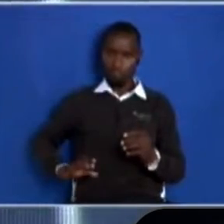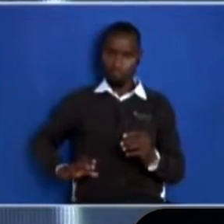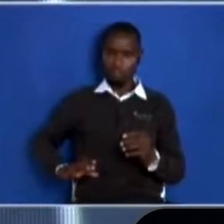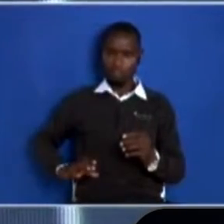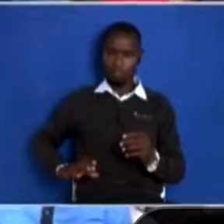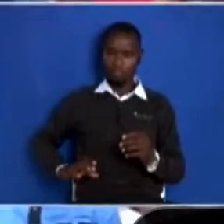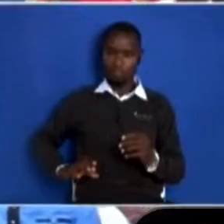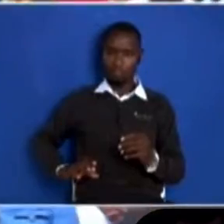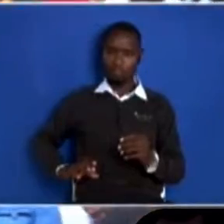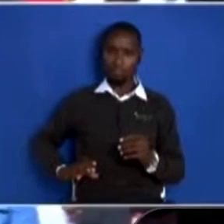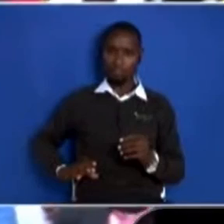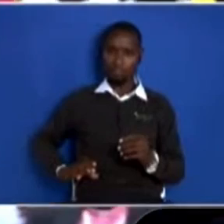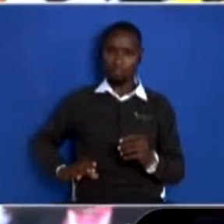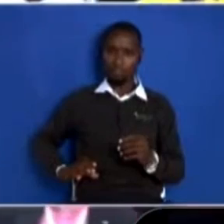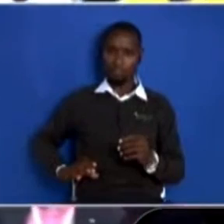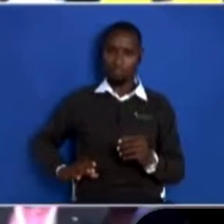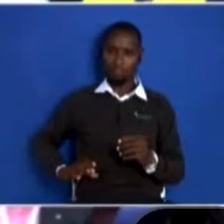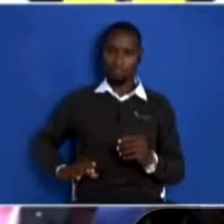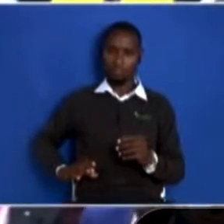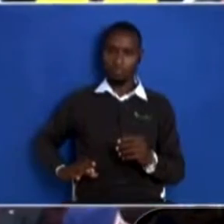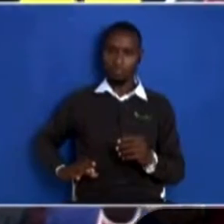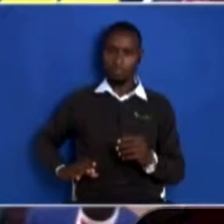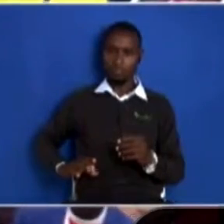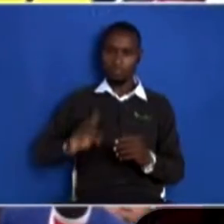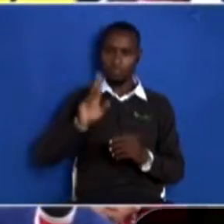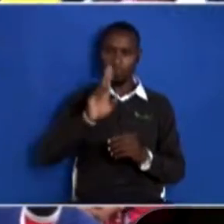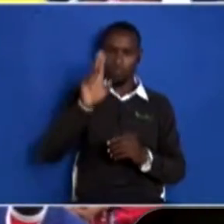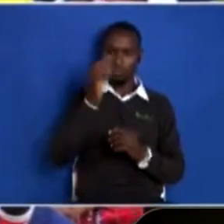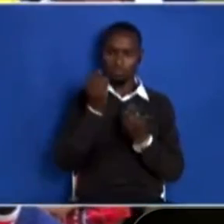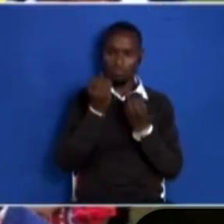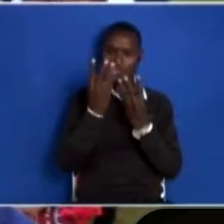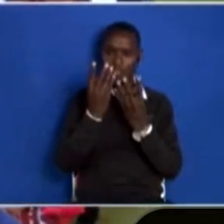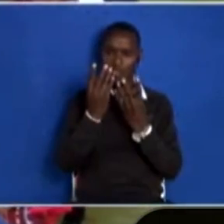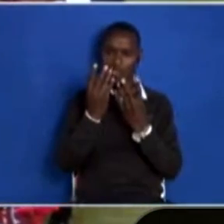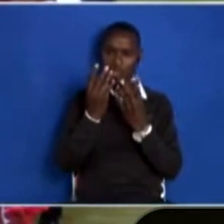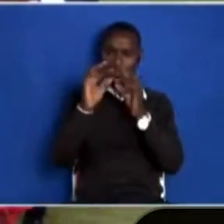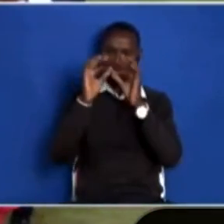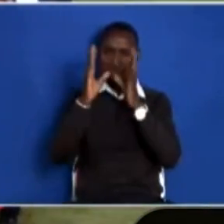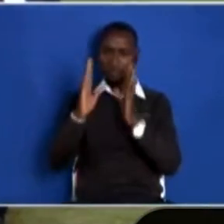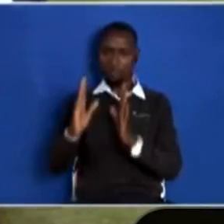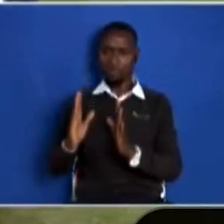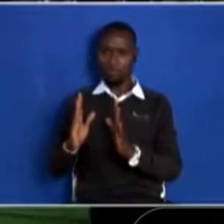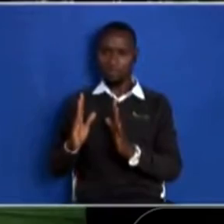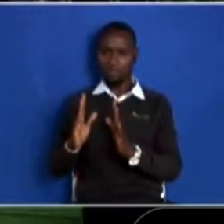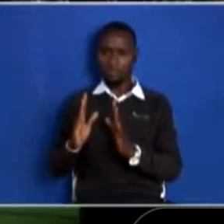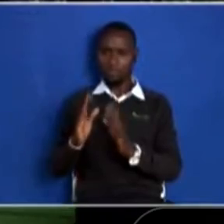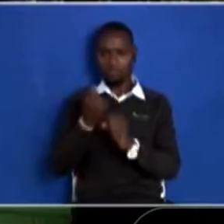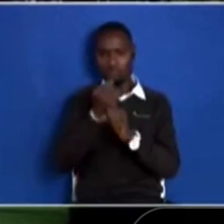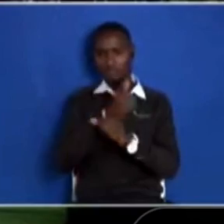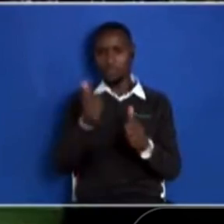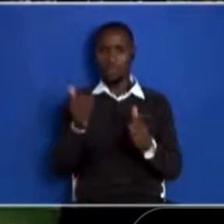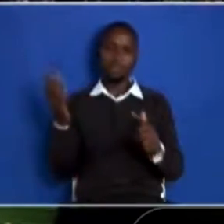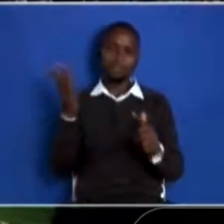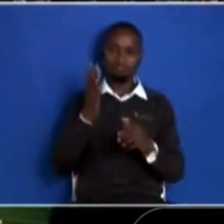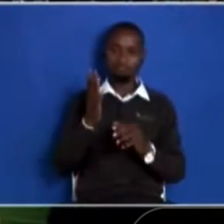Ni Gideoni na Bwana wetu Yesu Kristo. You know, I use many interpreters. If they don't do well, I slap them and I bring another one. Natumia